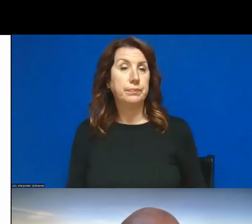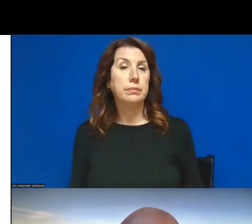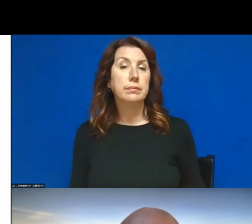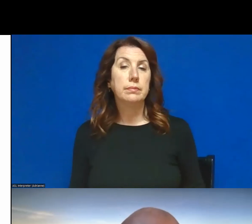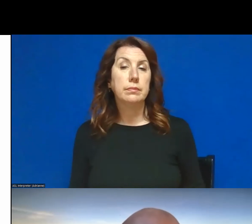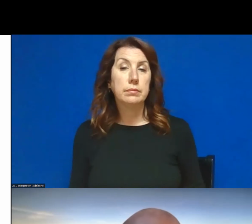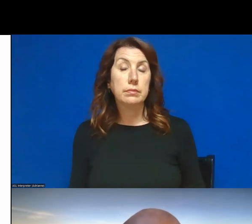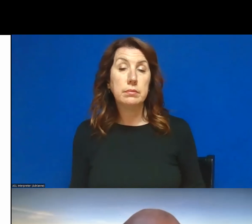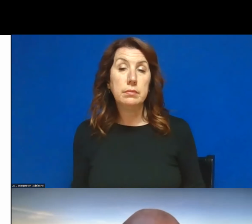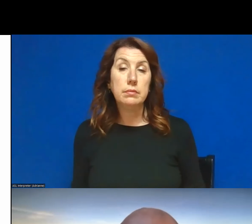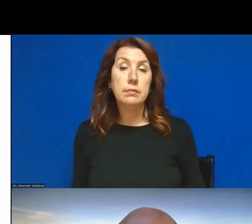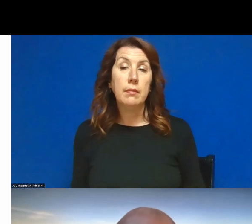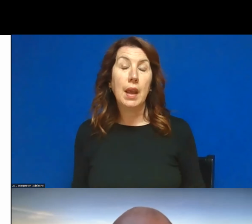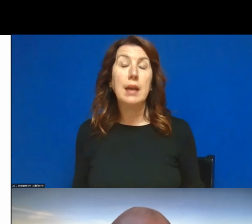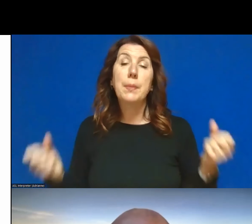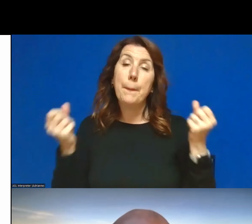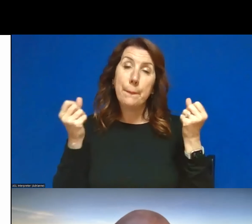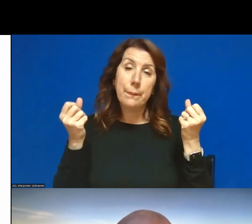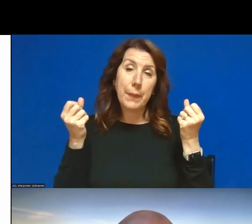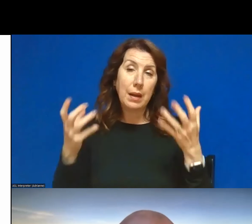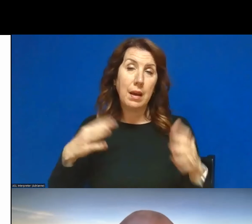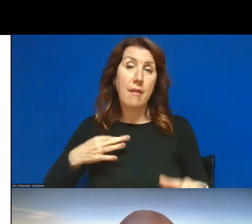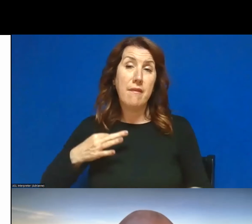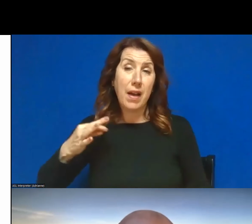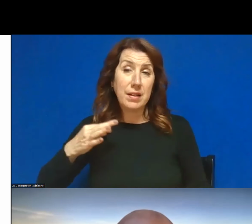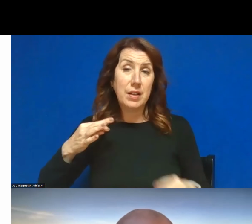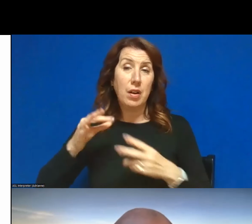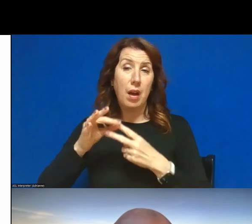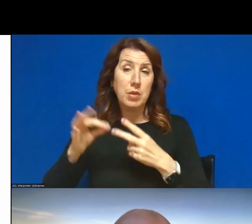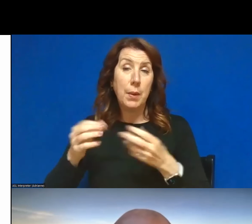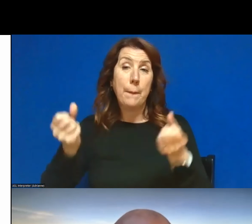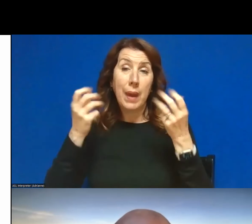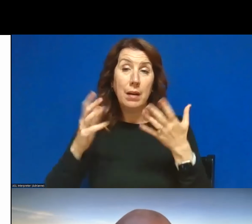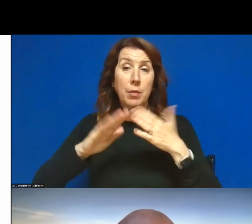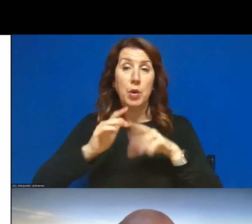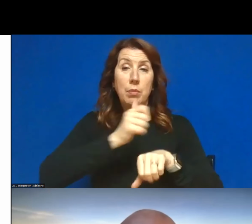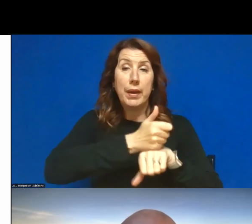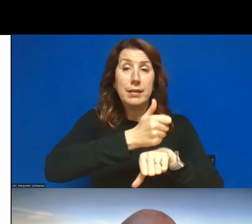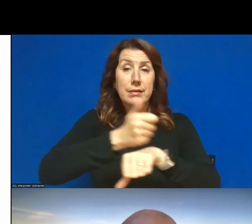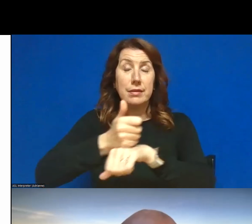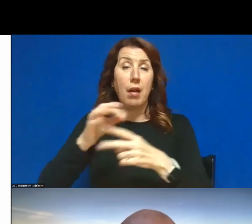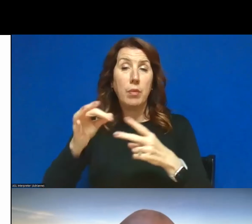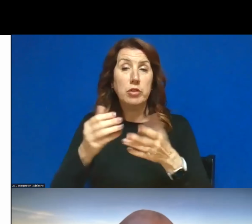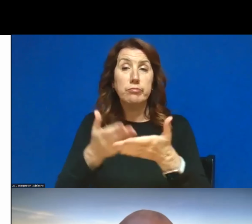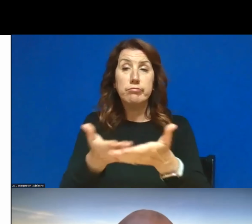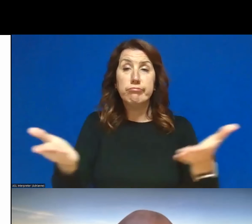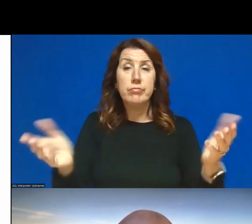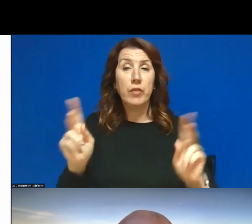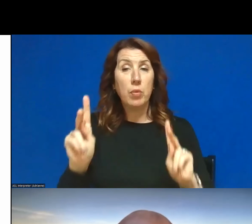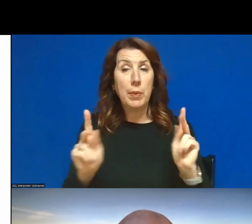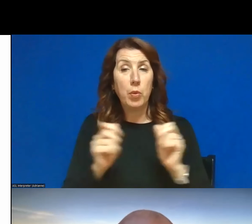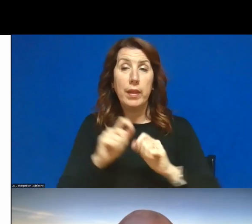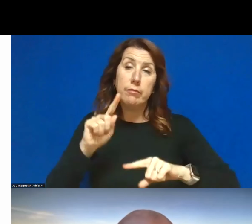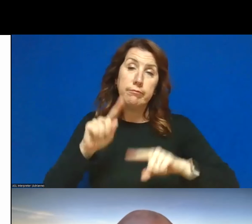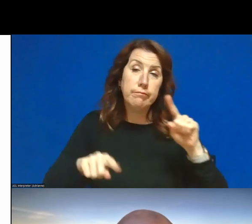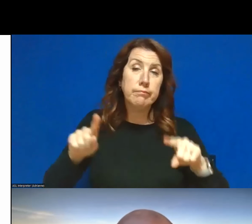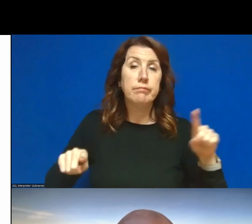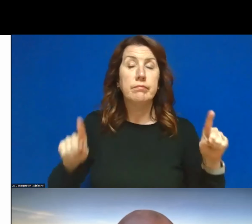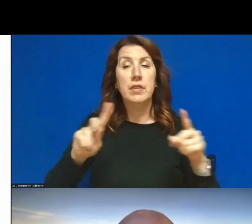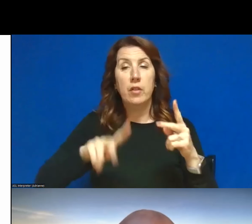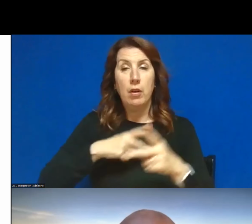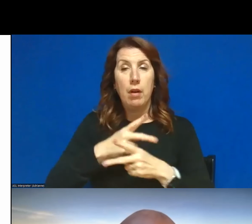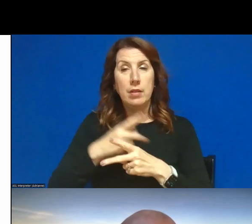that there are as many voluntary options, as many community-based options for people with all different types of